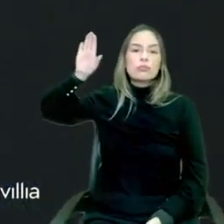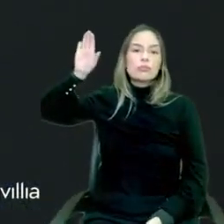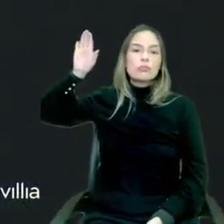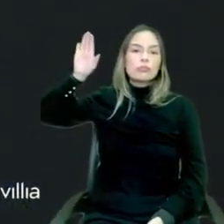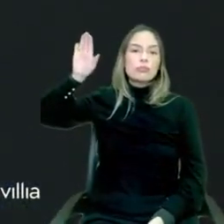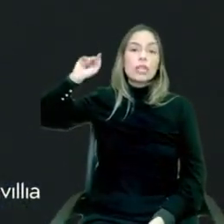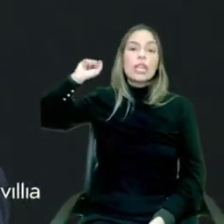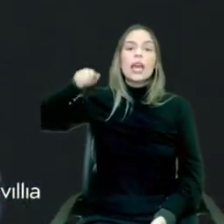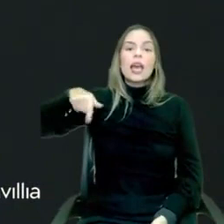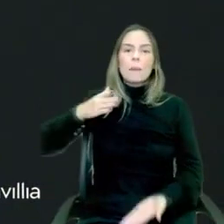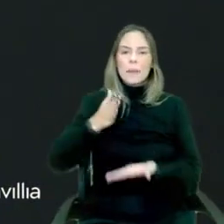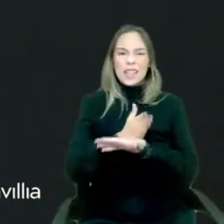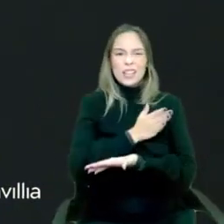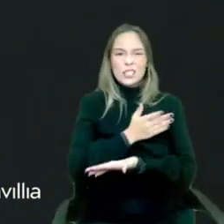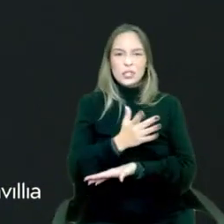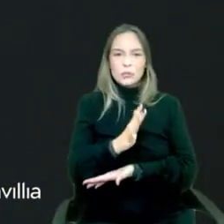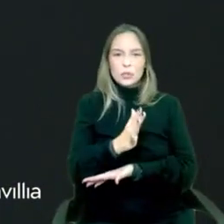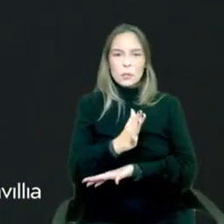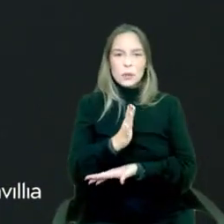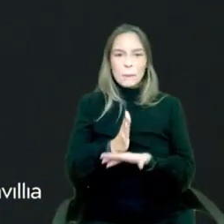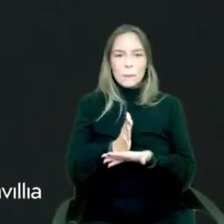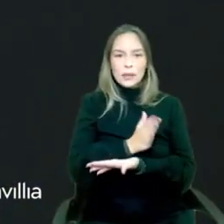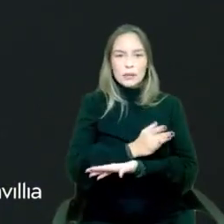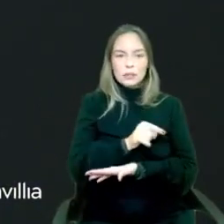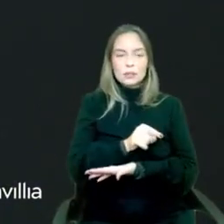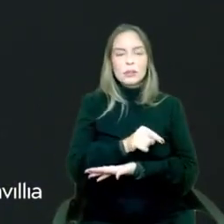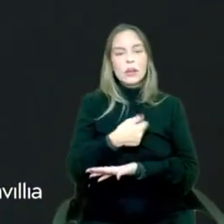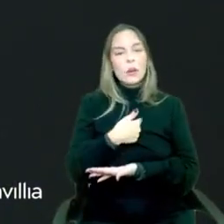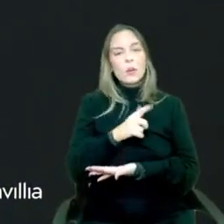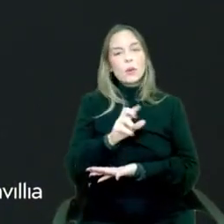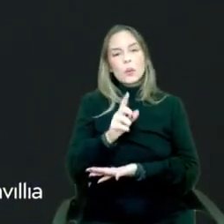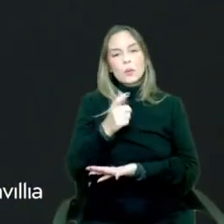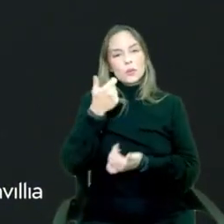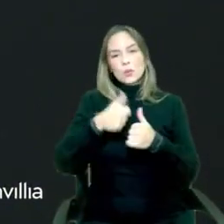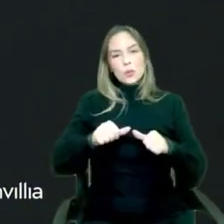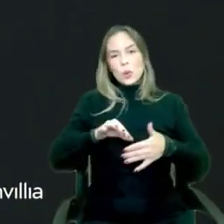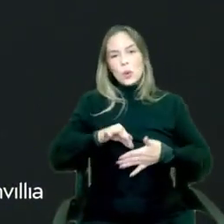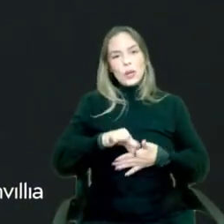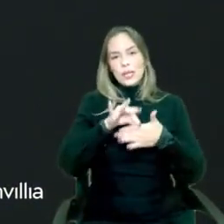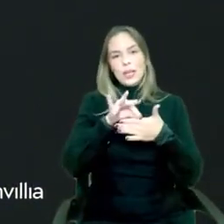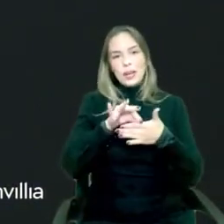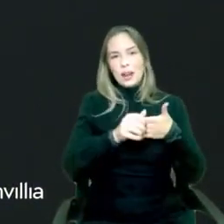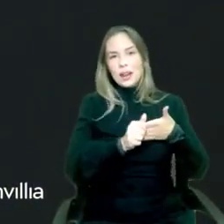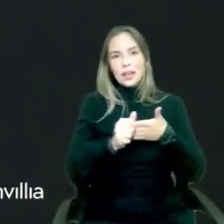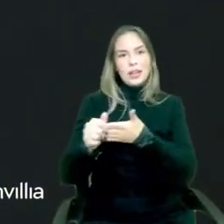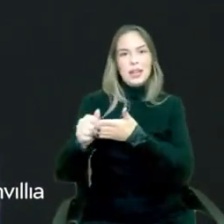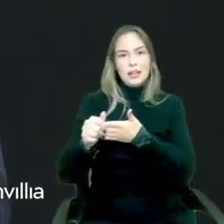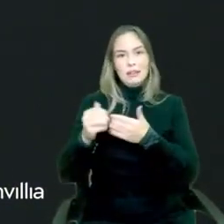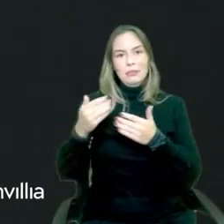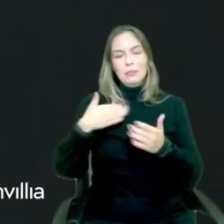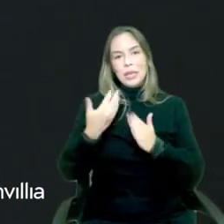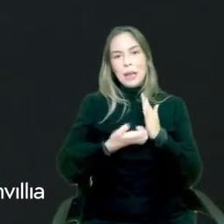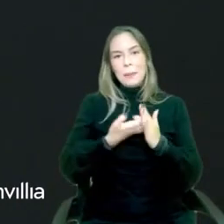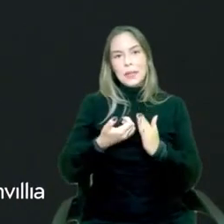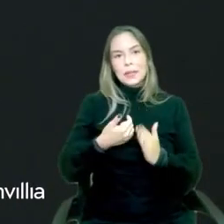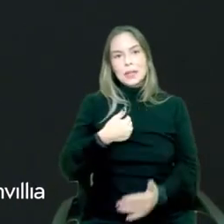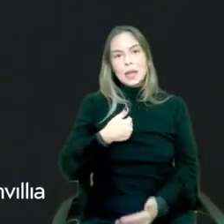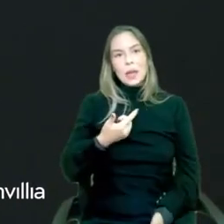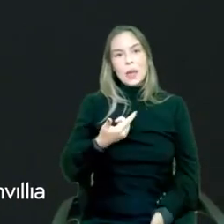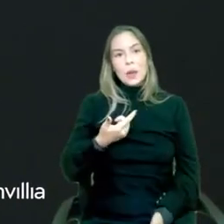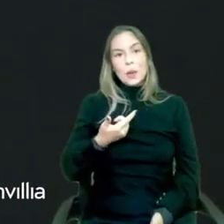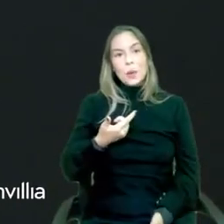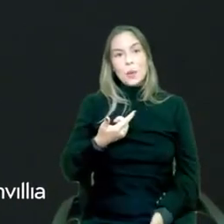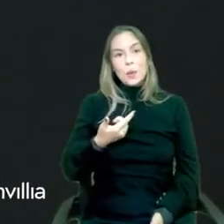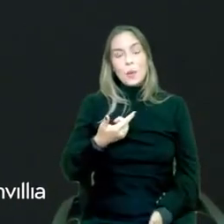Yeah. I was not coordinating yet. And now I'm assuming this role. And the problem is